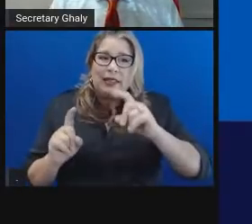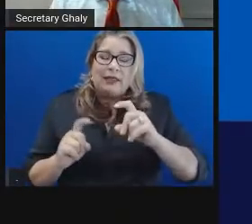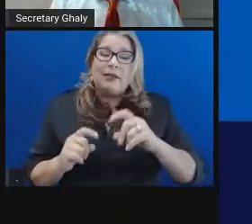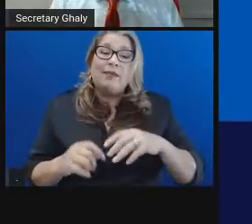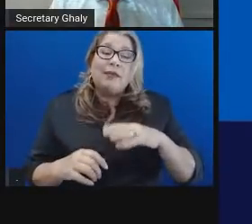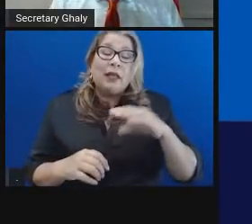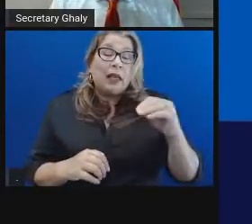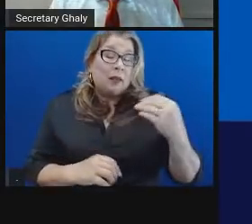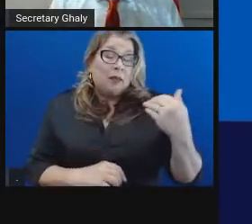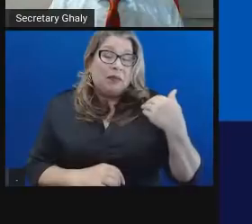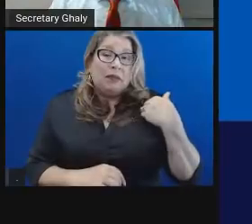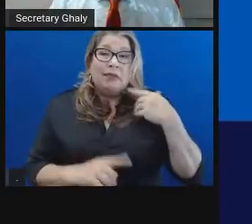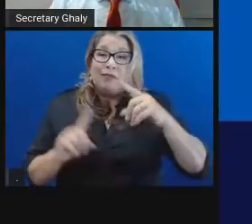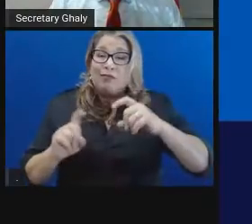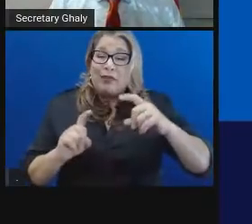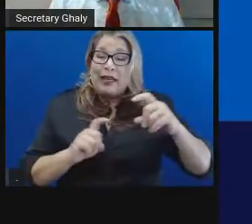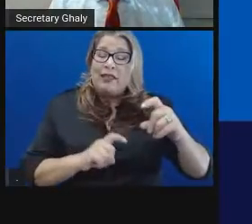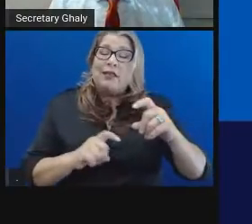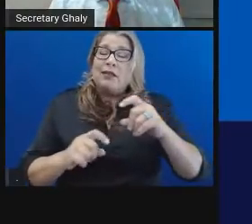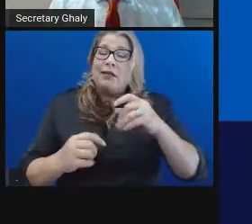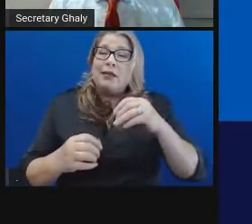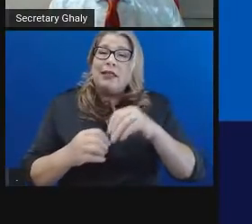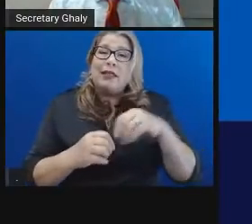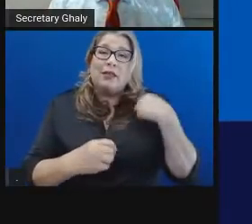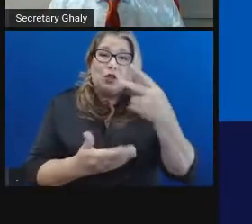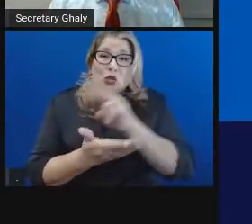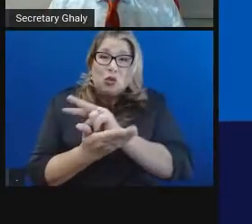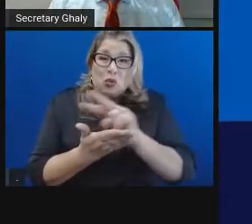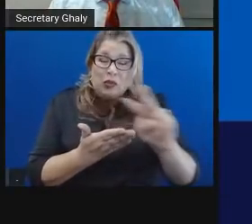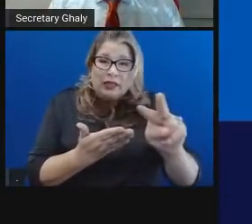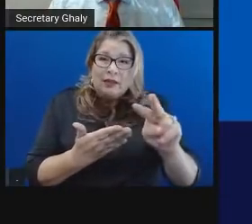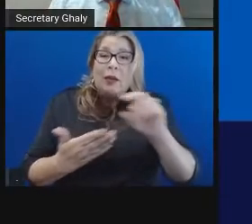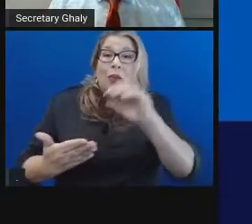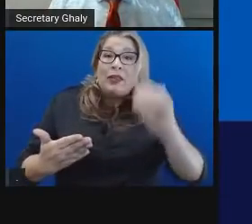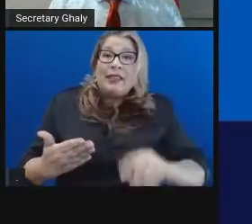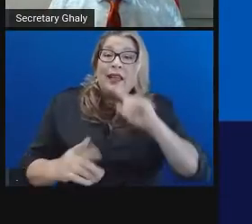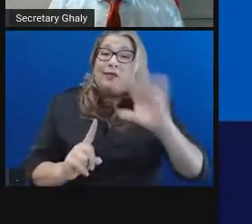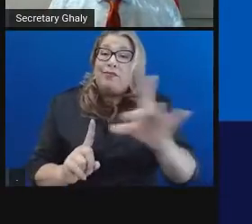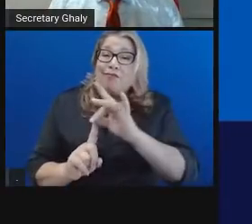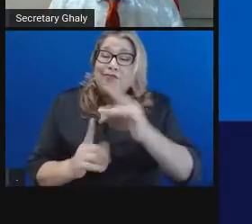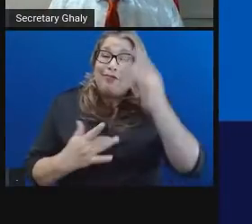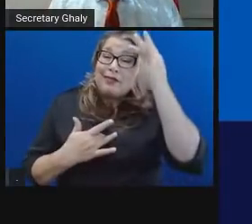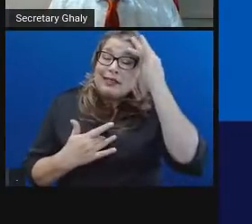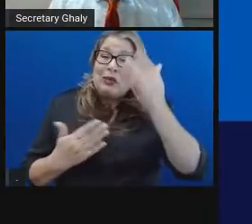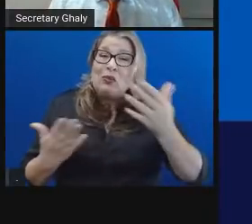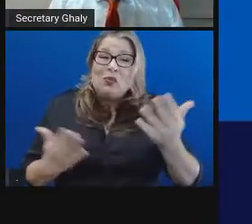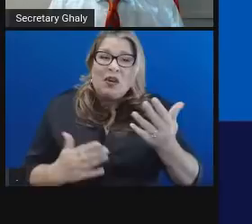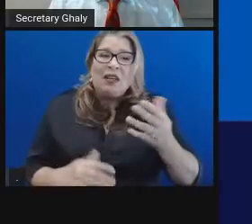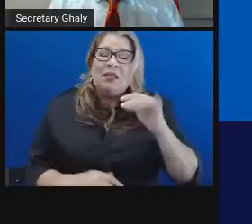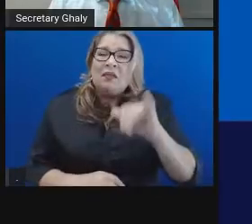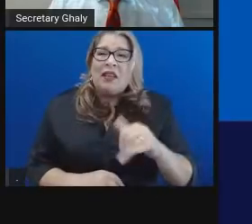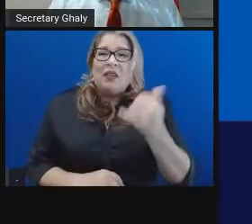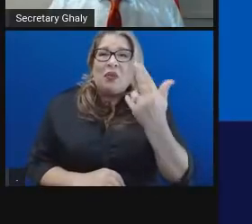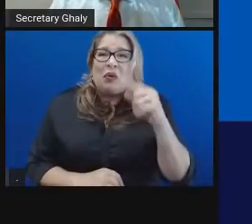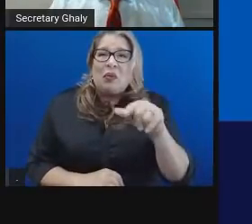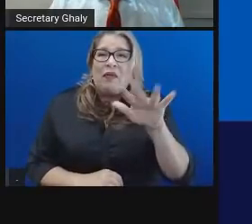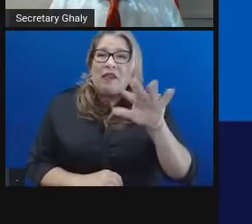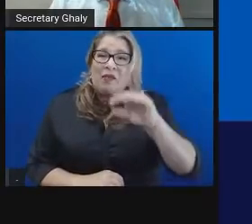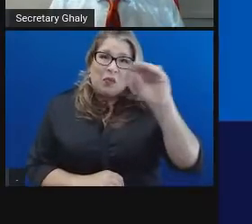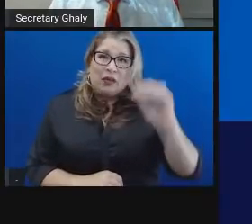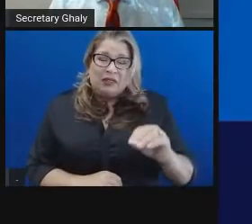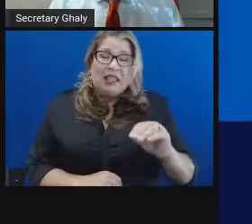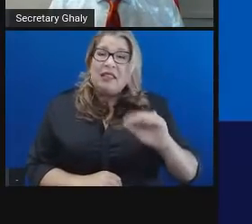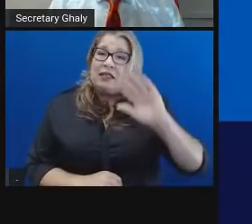down to 13.5%. Good news here is believe it's really stable, bouncing up and down a little bit as we always see,